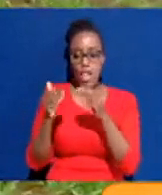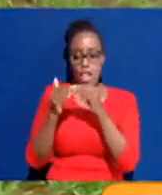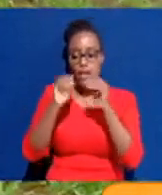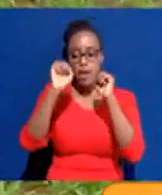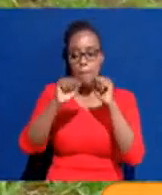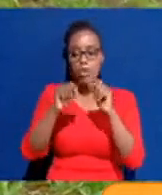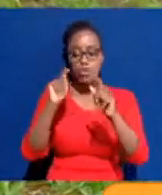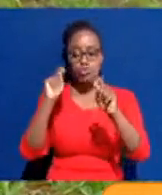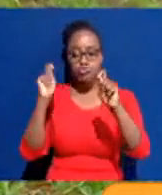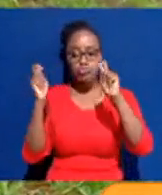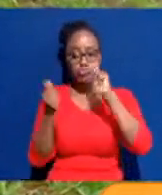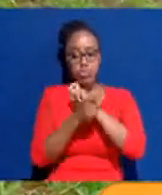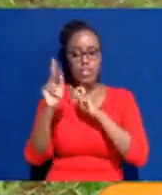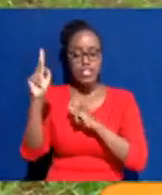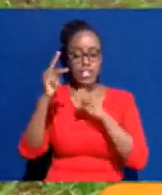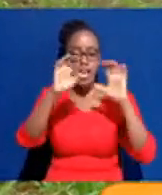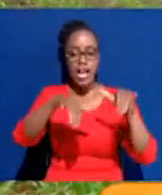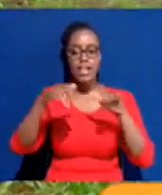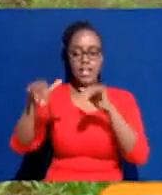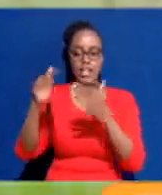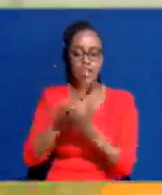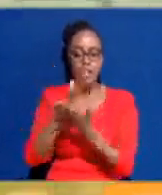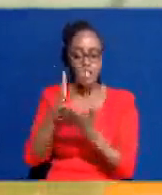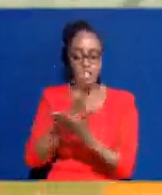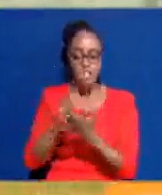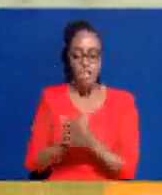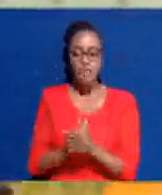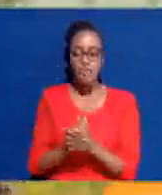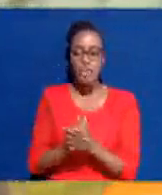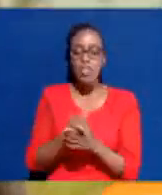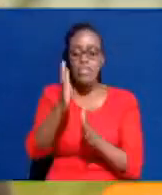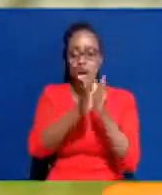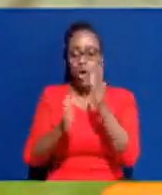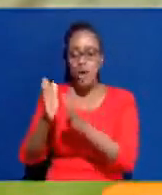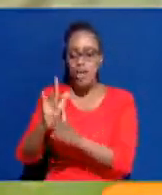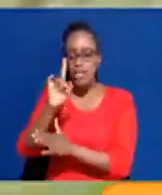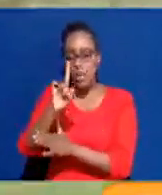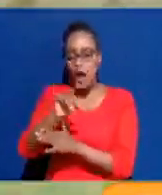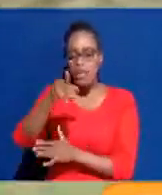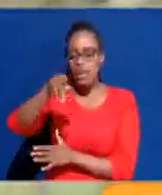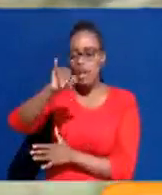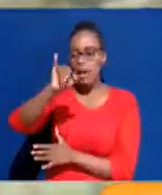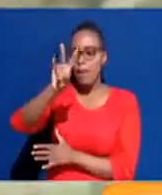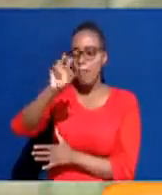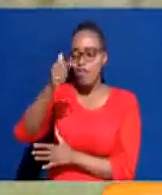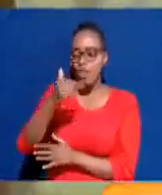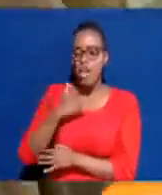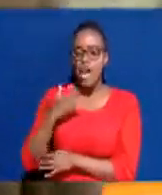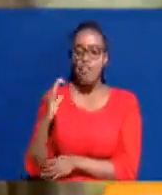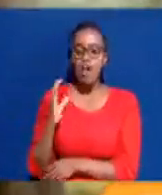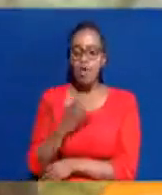also transform Kenya's agricultural sector. So they are organized in one pivot. They have a